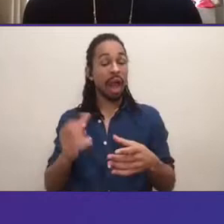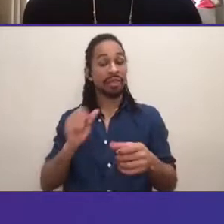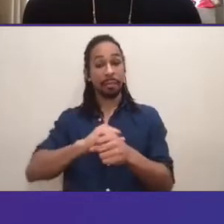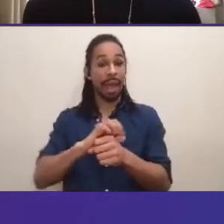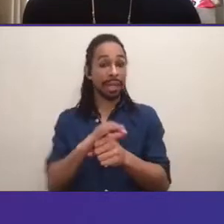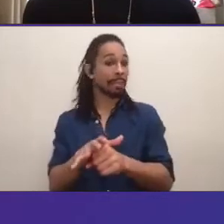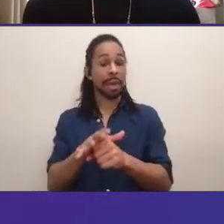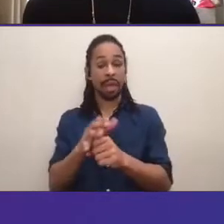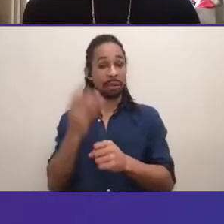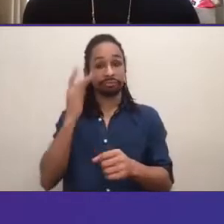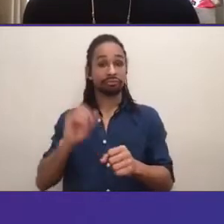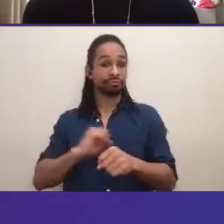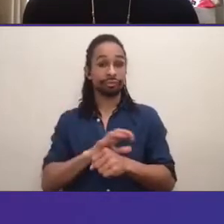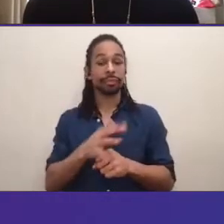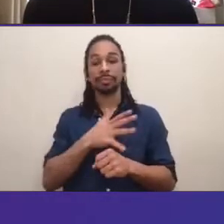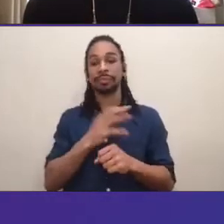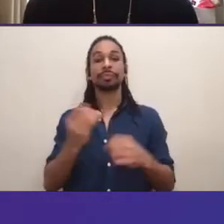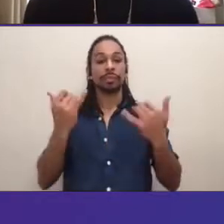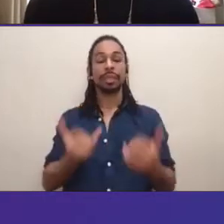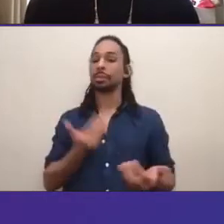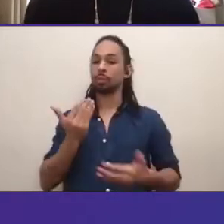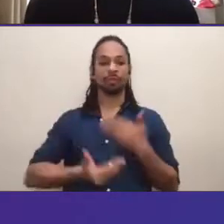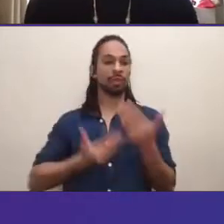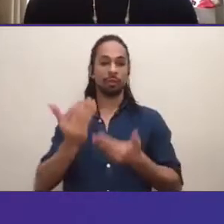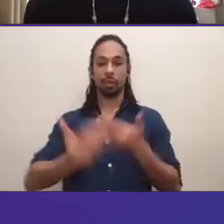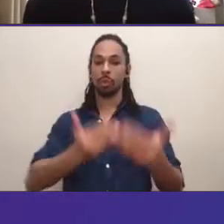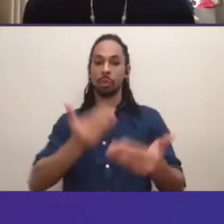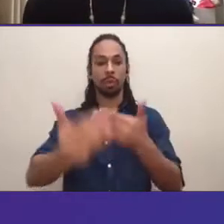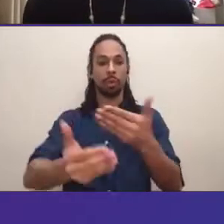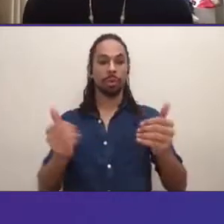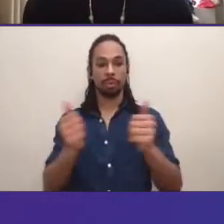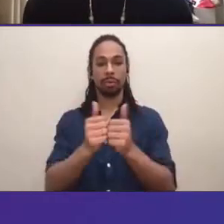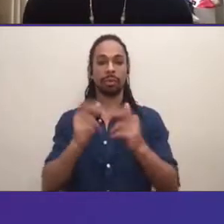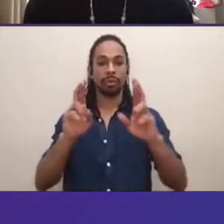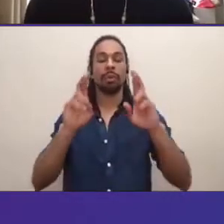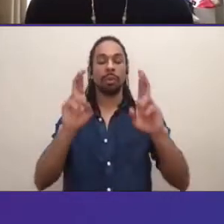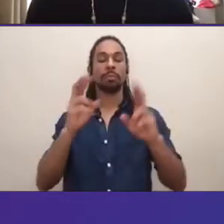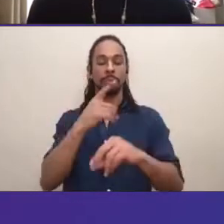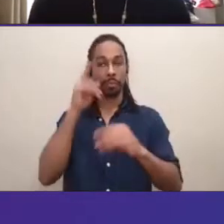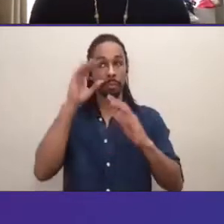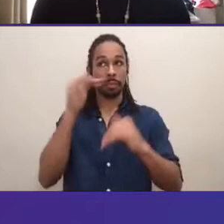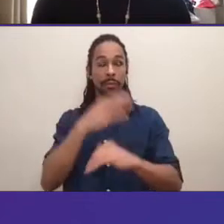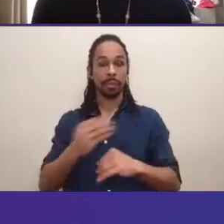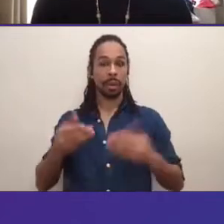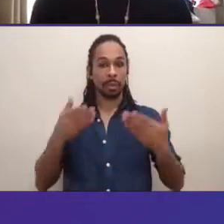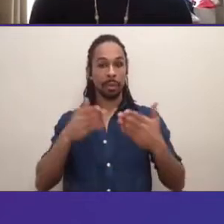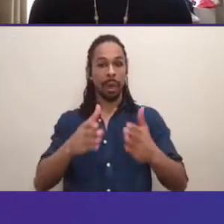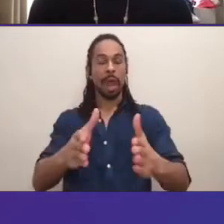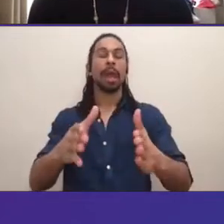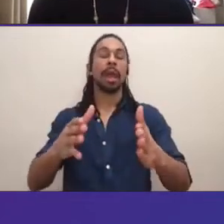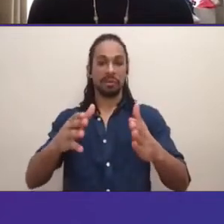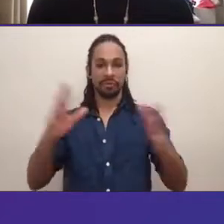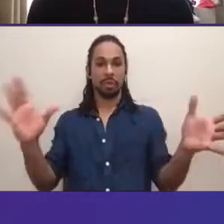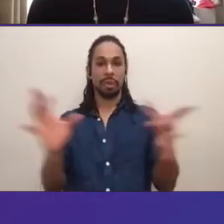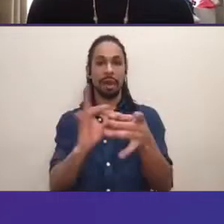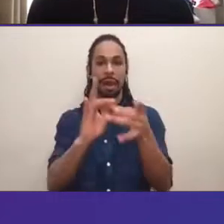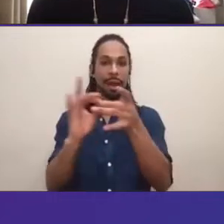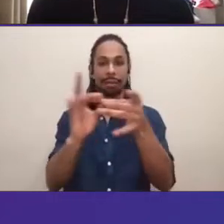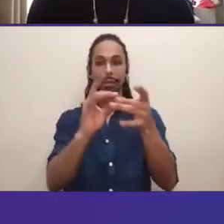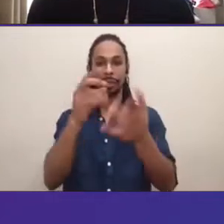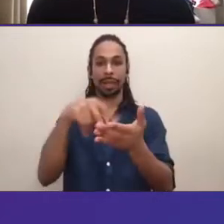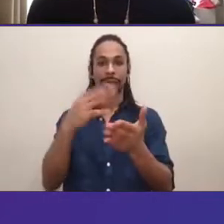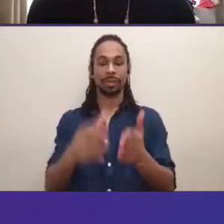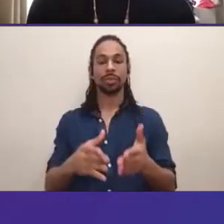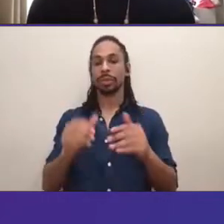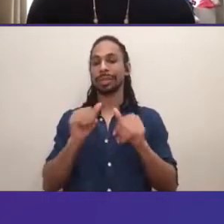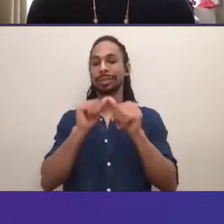and is moving forward with the hope and the way of uniting dancers to continue dancing and to